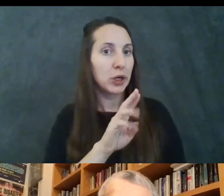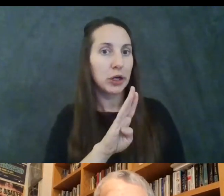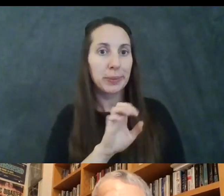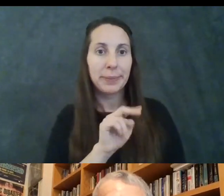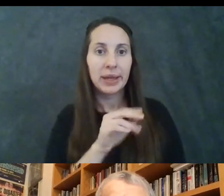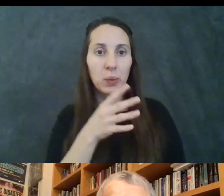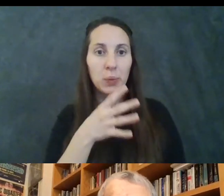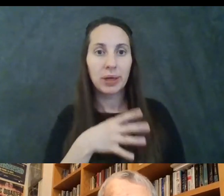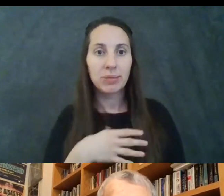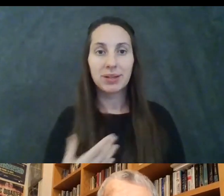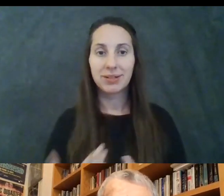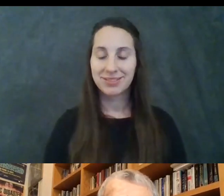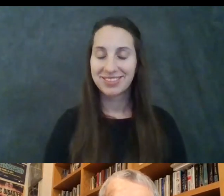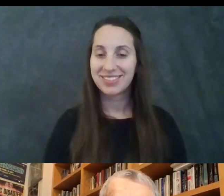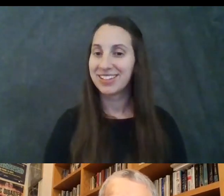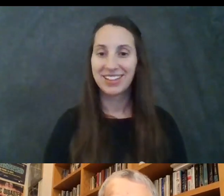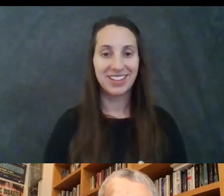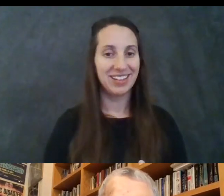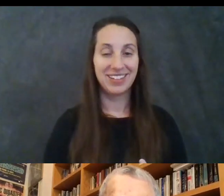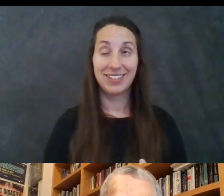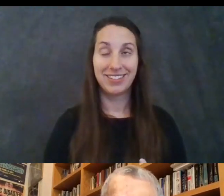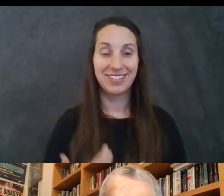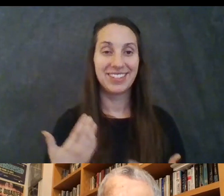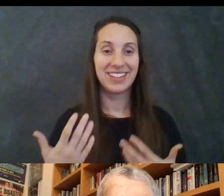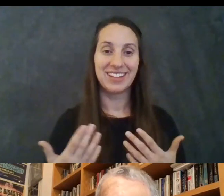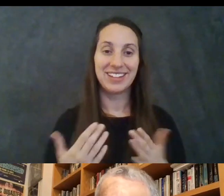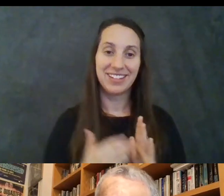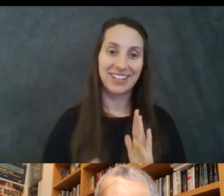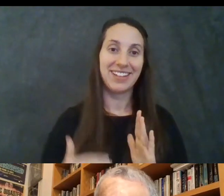could fund a free poll for you.